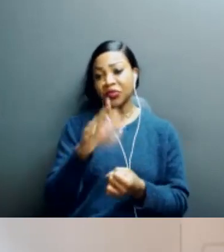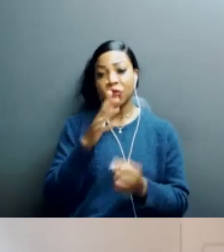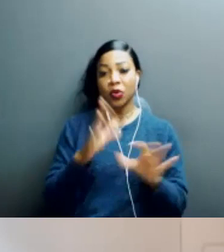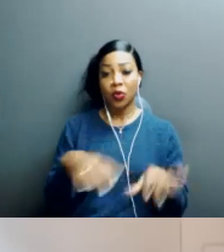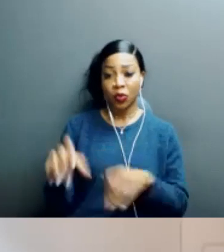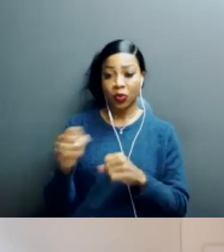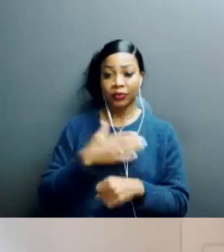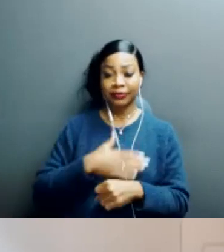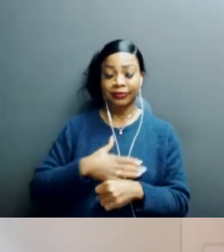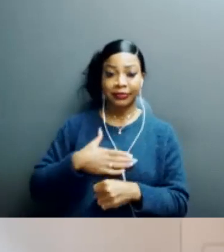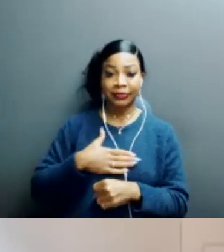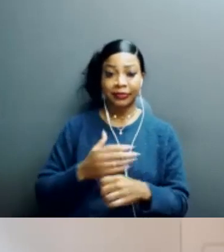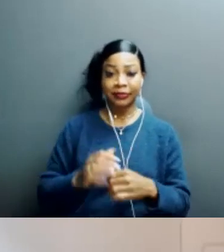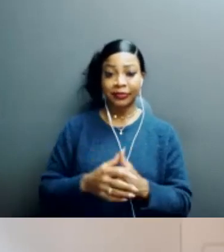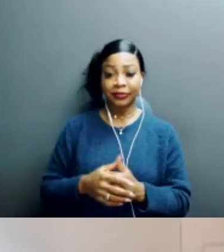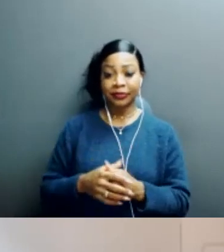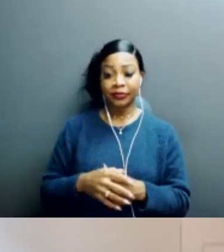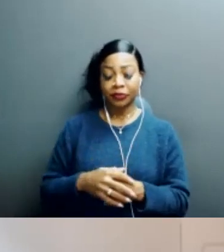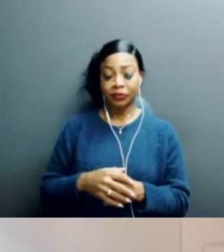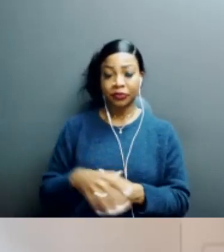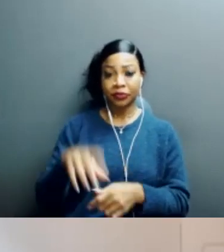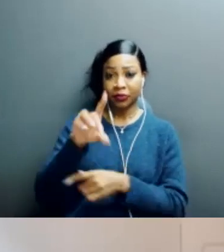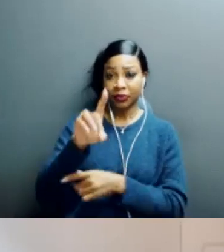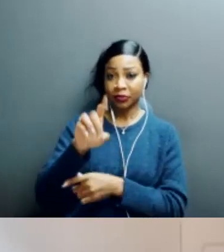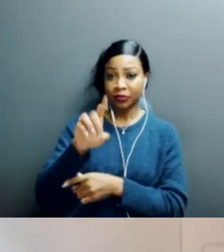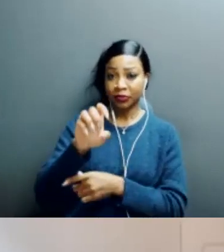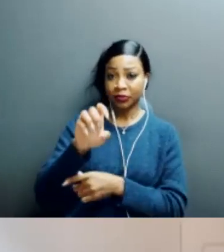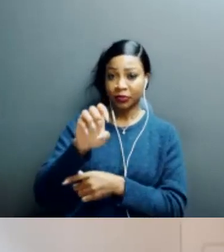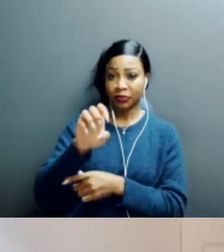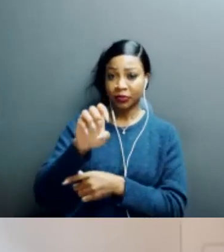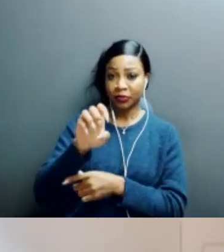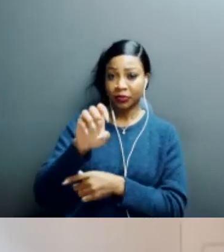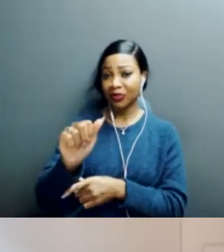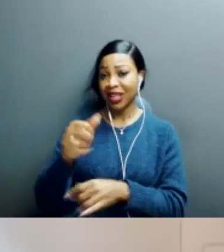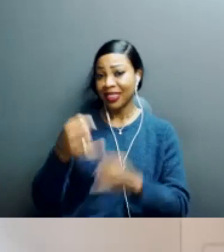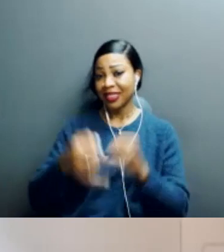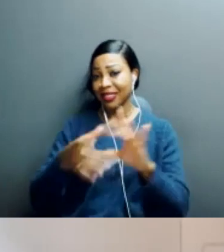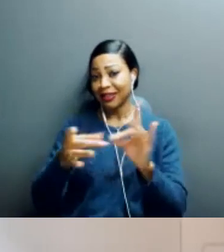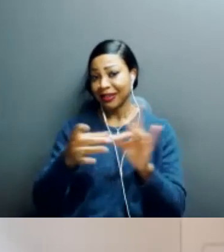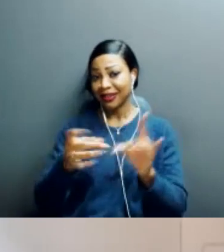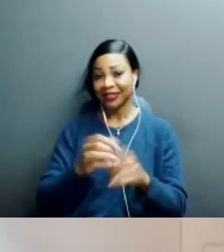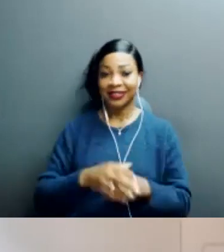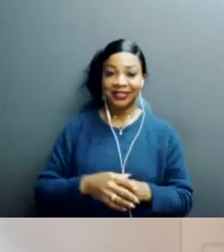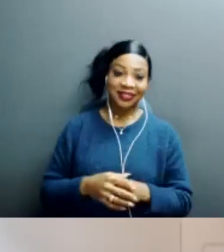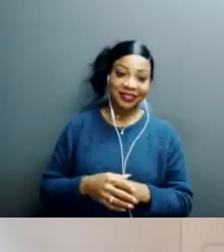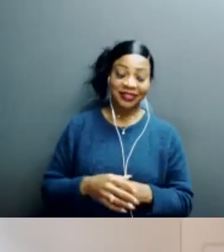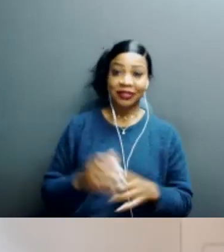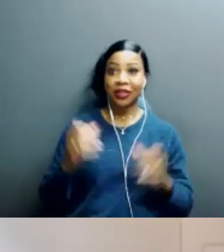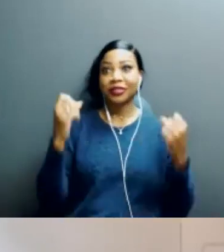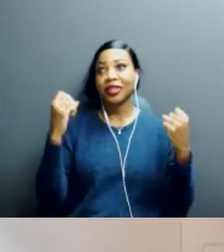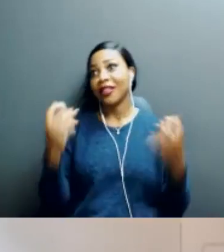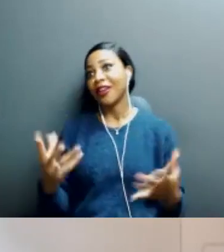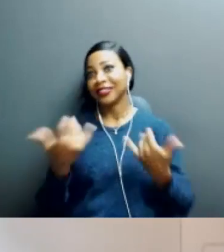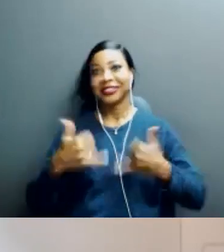about this but um Deborah is there any any last words well there's a lot to be said